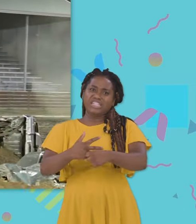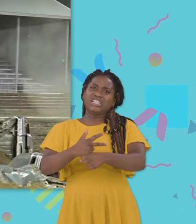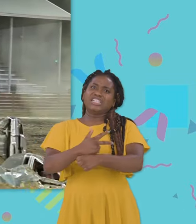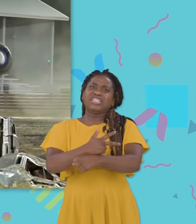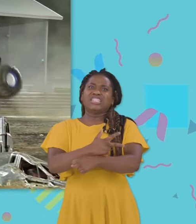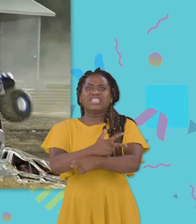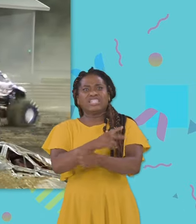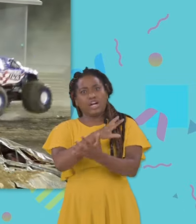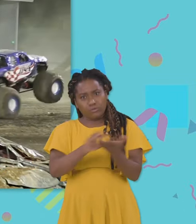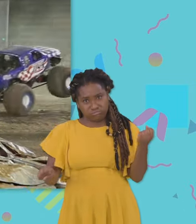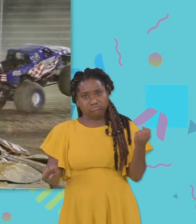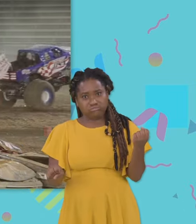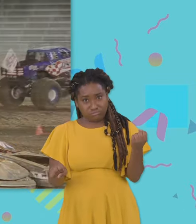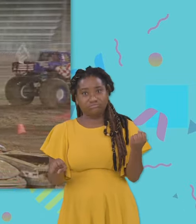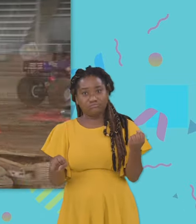they land on.